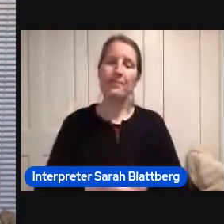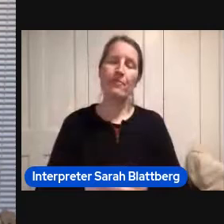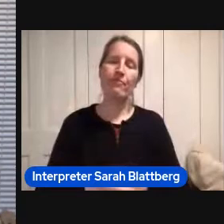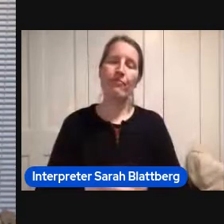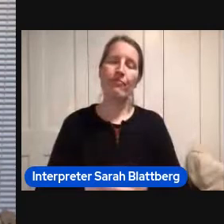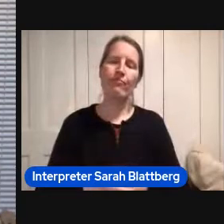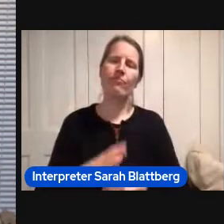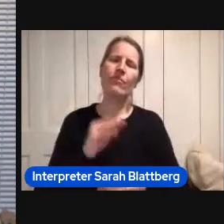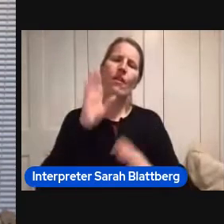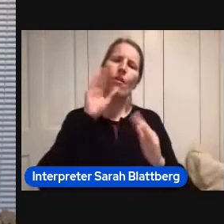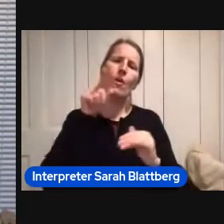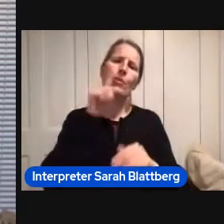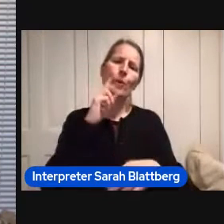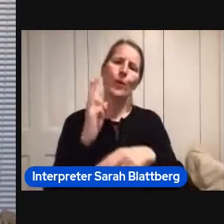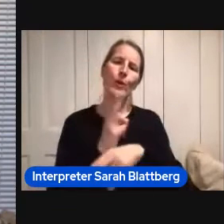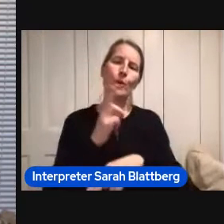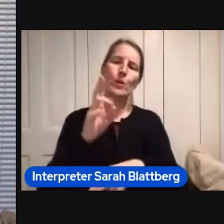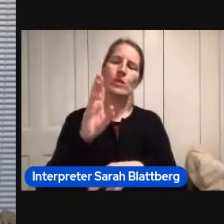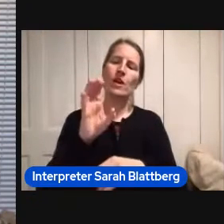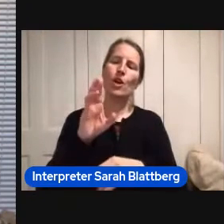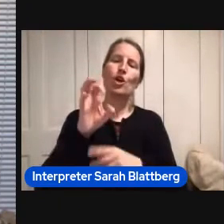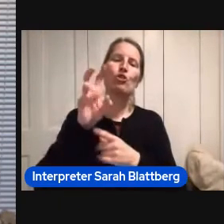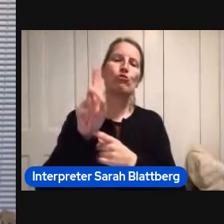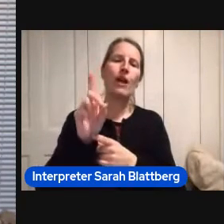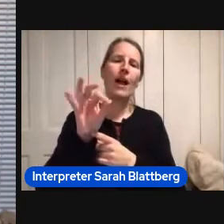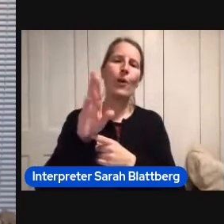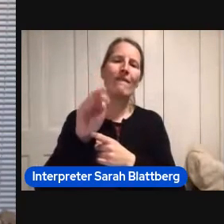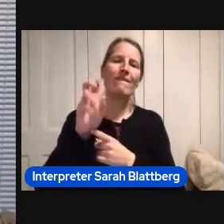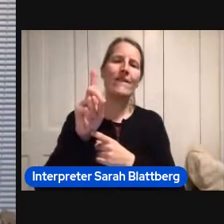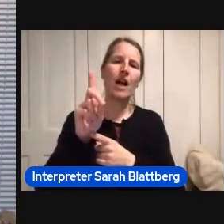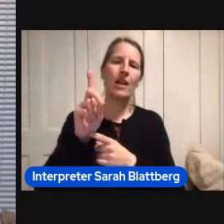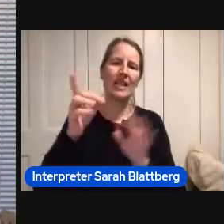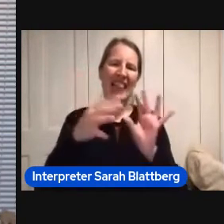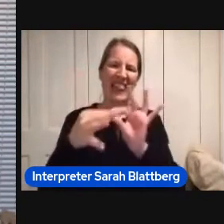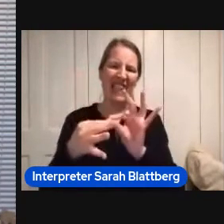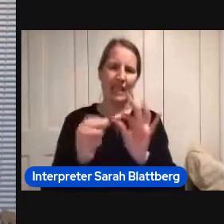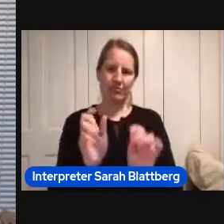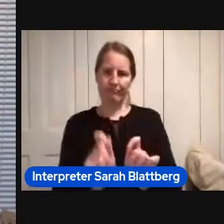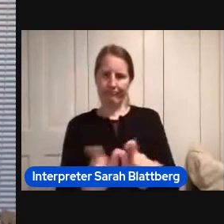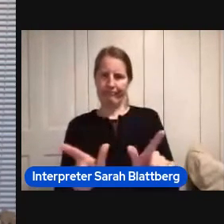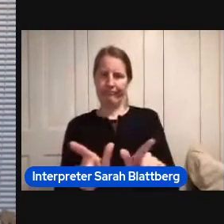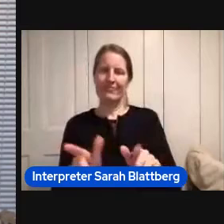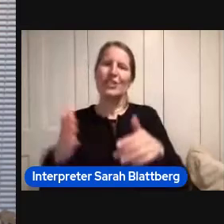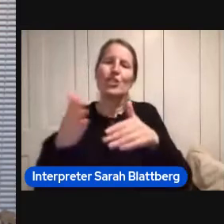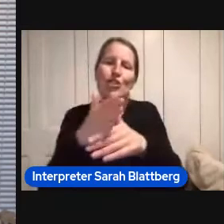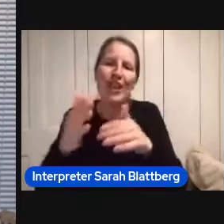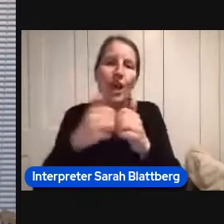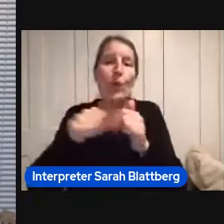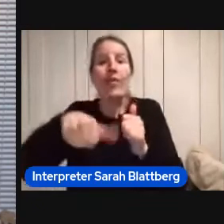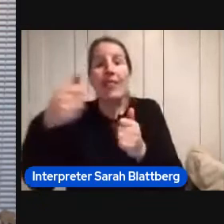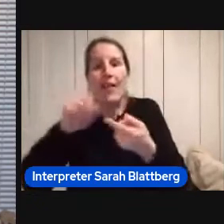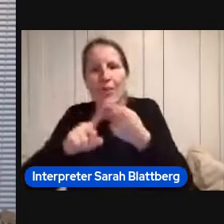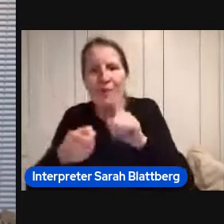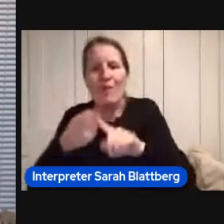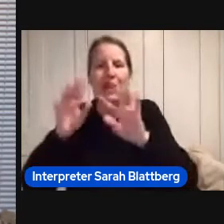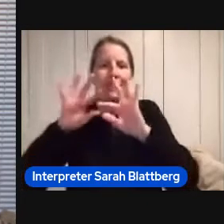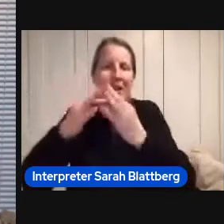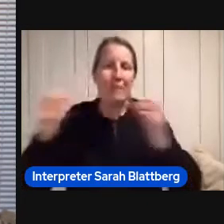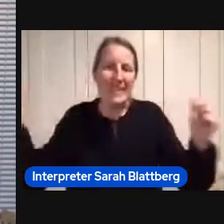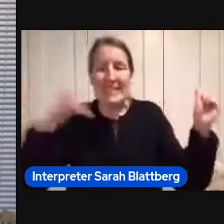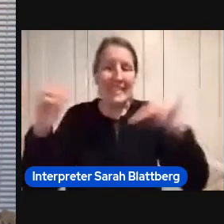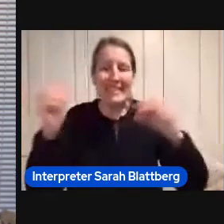hope that you'll use the crowdfunding link on this app to share out so others will also support these